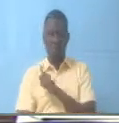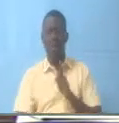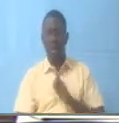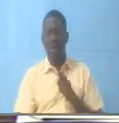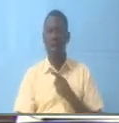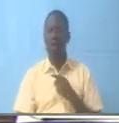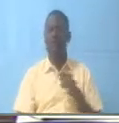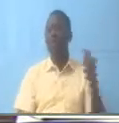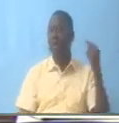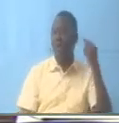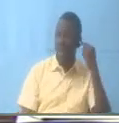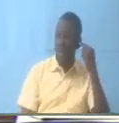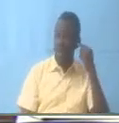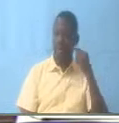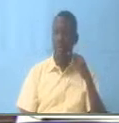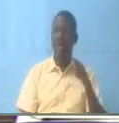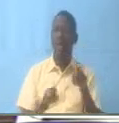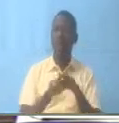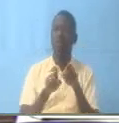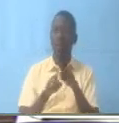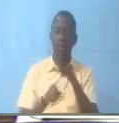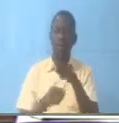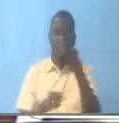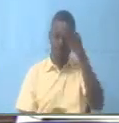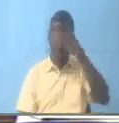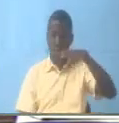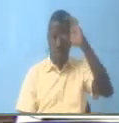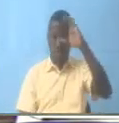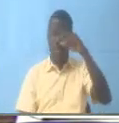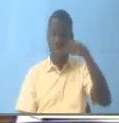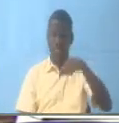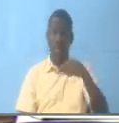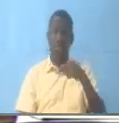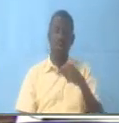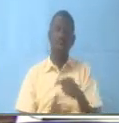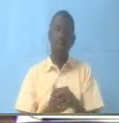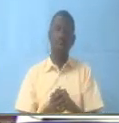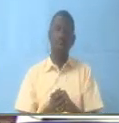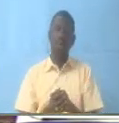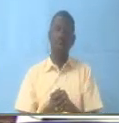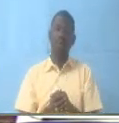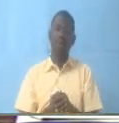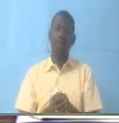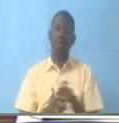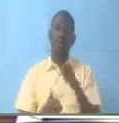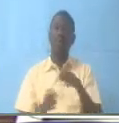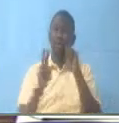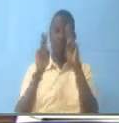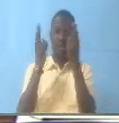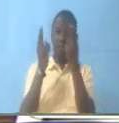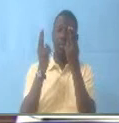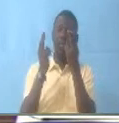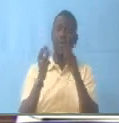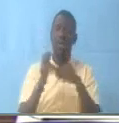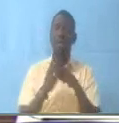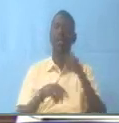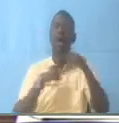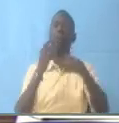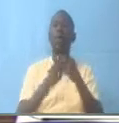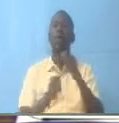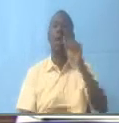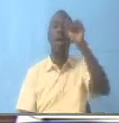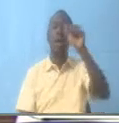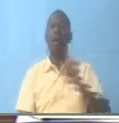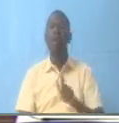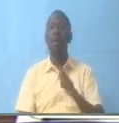this particular commission, that is, this particular theme, that is the April 10 and